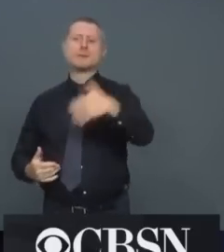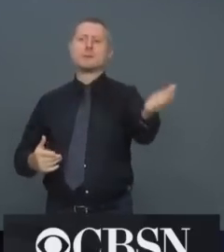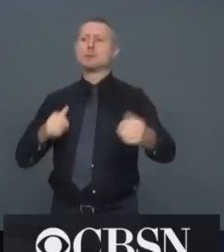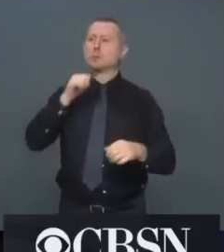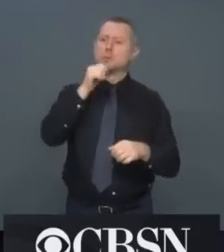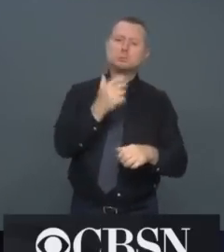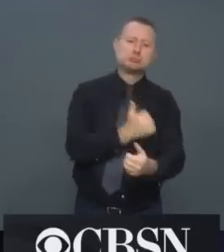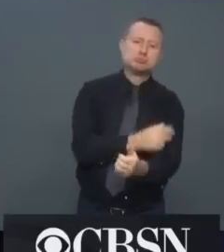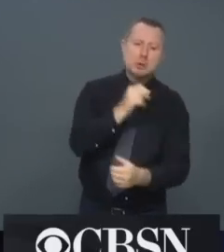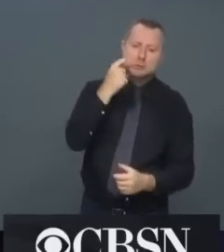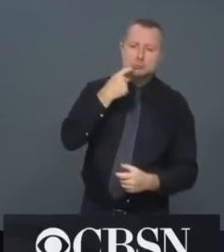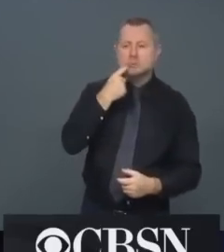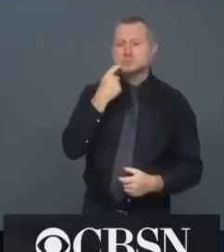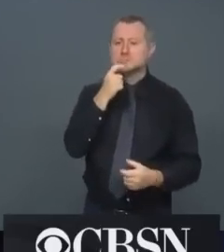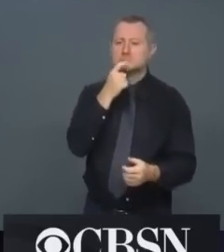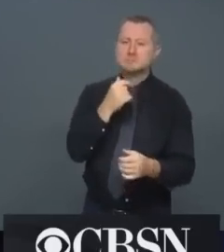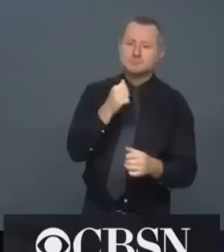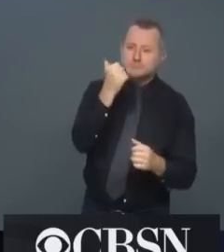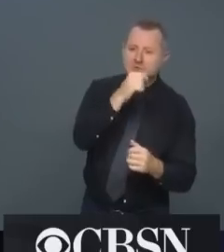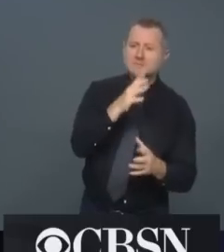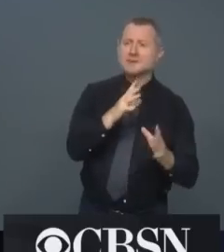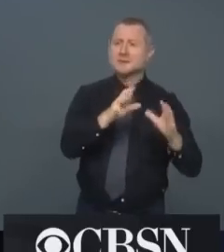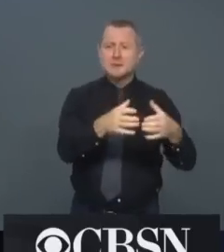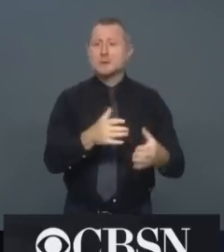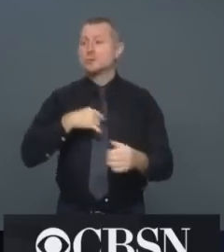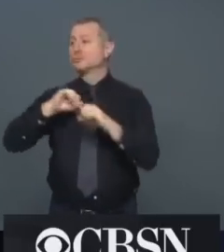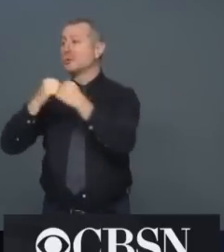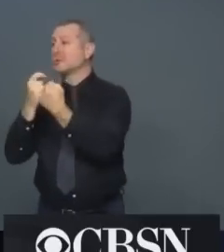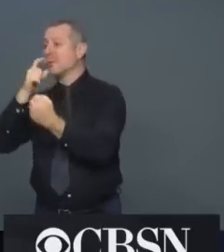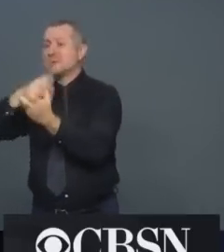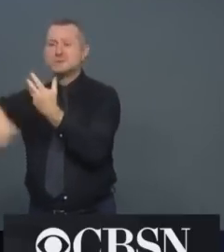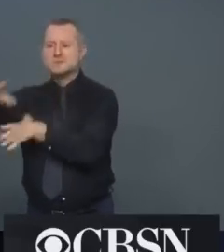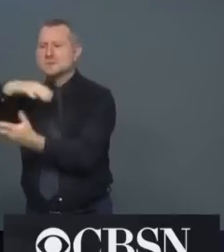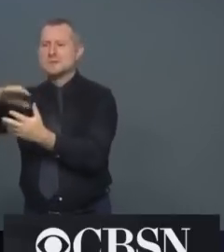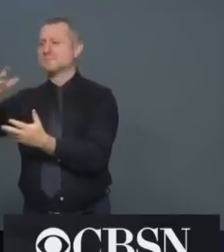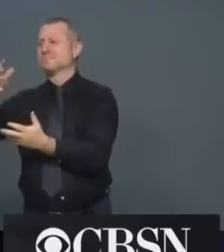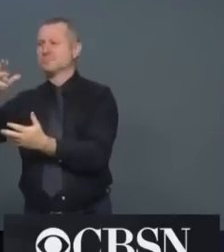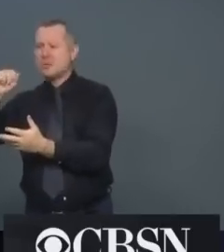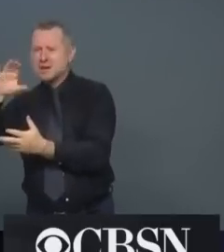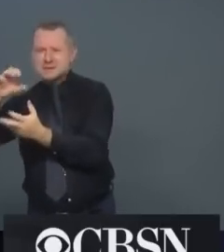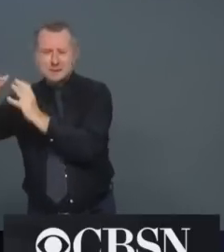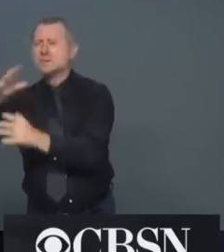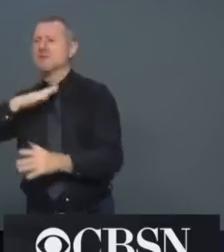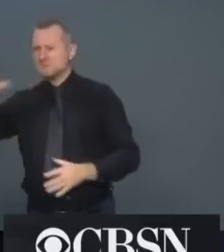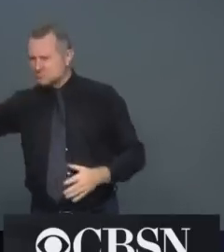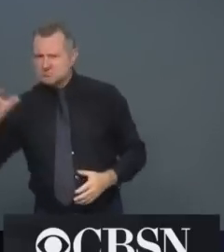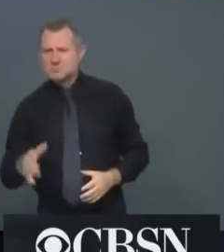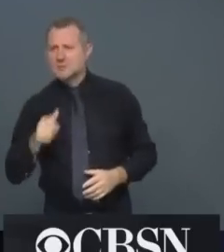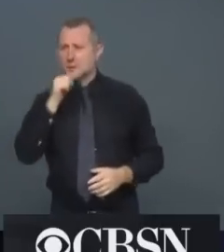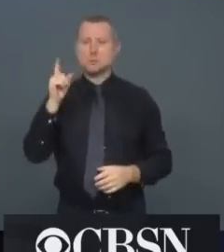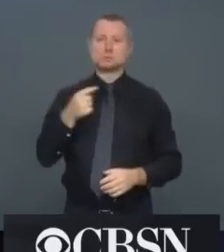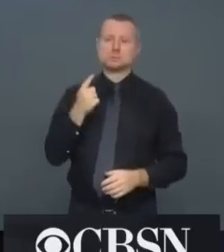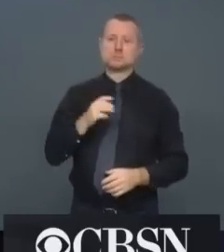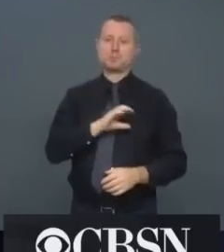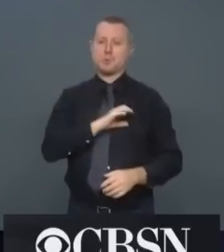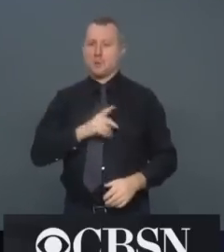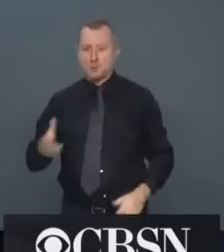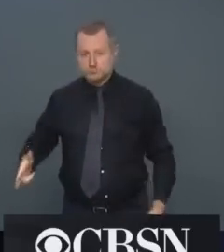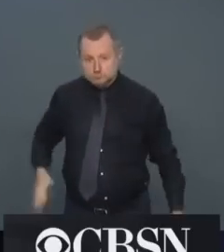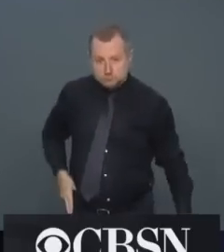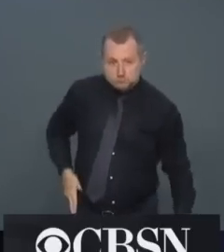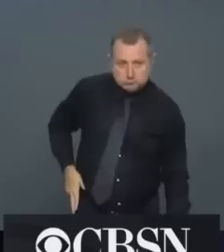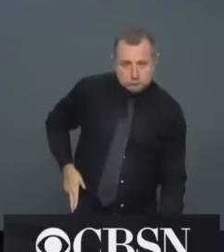A social crisis is social crisis. Not everything requires a gun. You know, when all you have is a hammer, everything is a